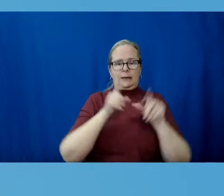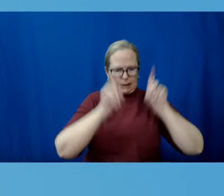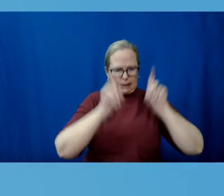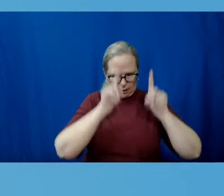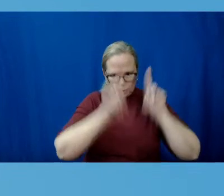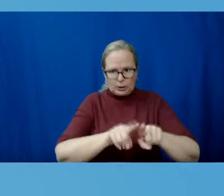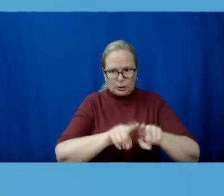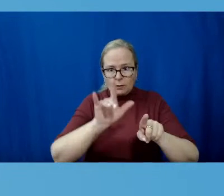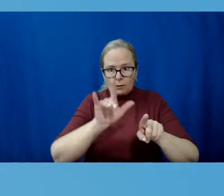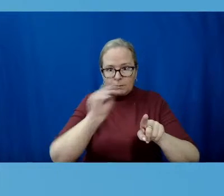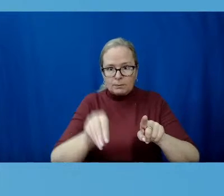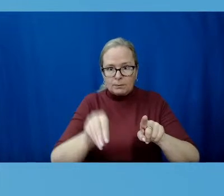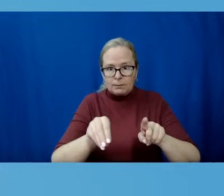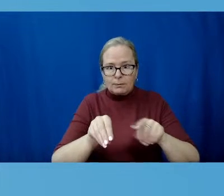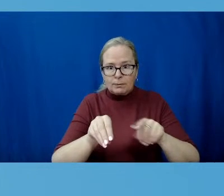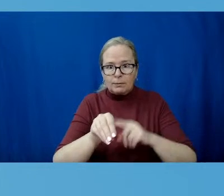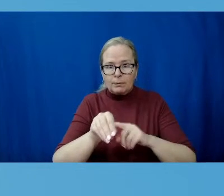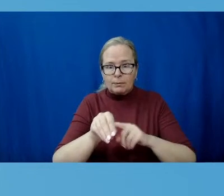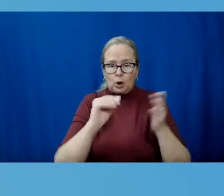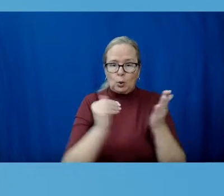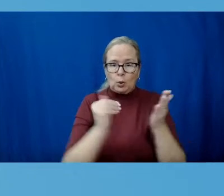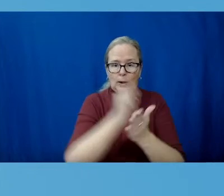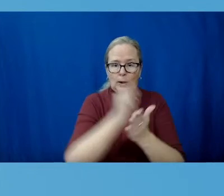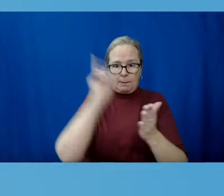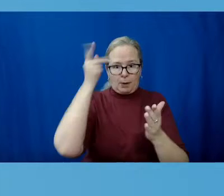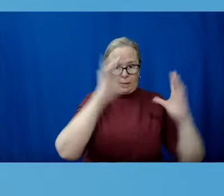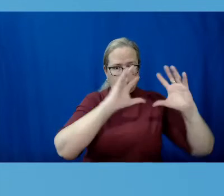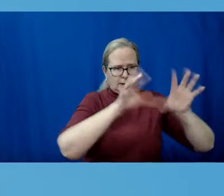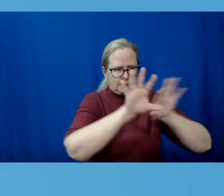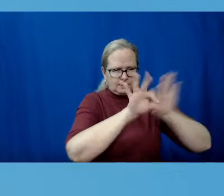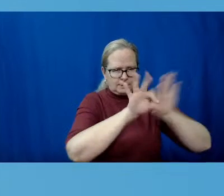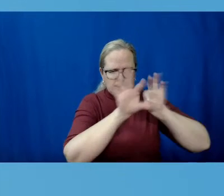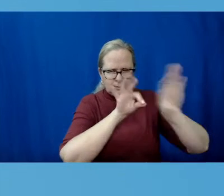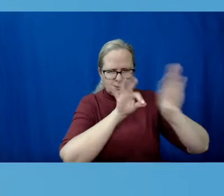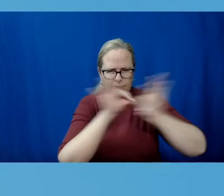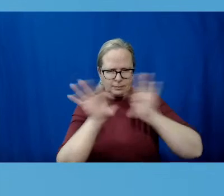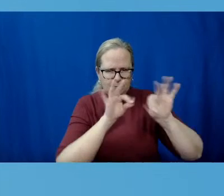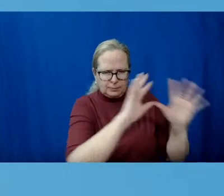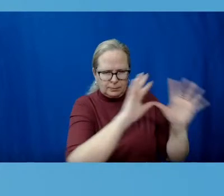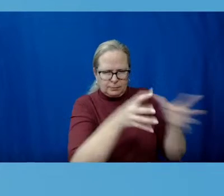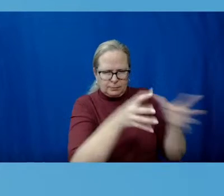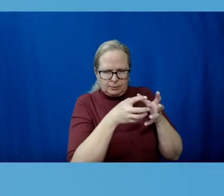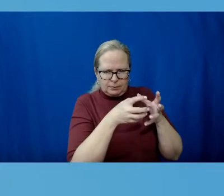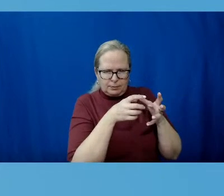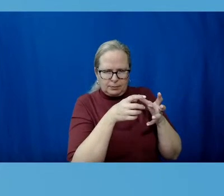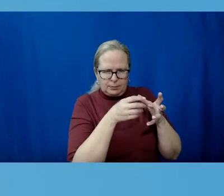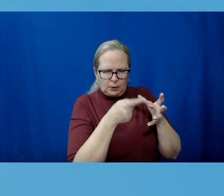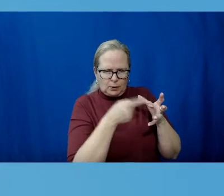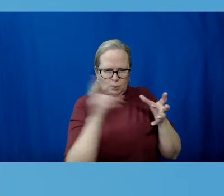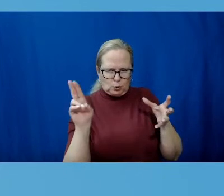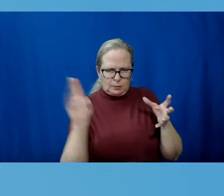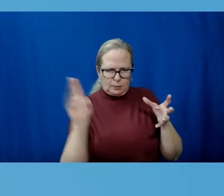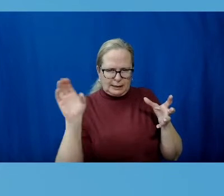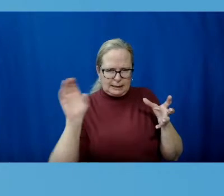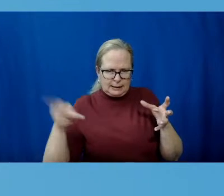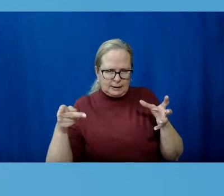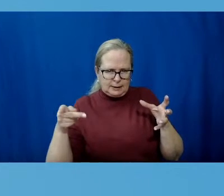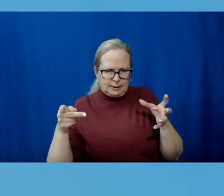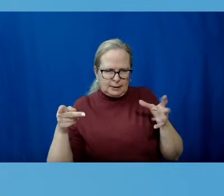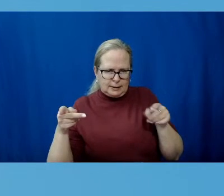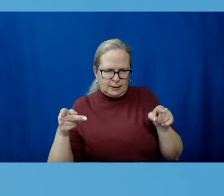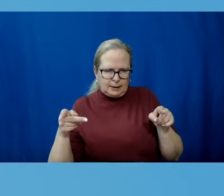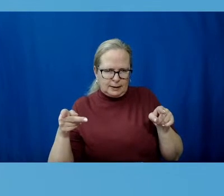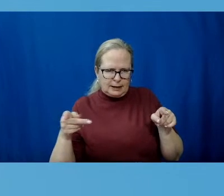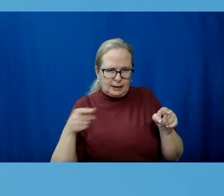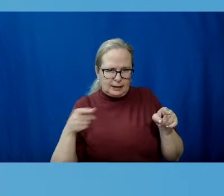differences between the Progressive Conservatives and the Wild Rose. The only thing they agree on is they dislike the NDP and dislike Rachel Notley